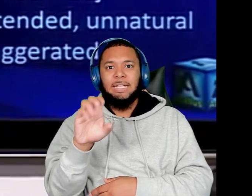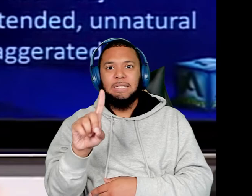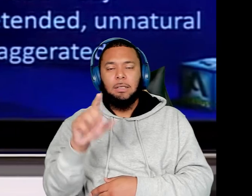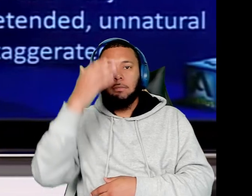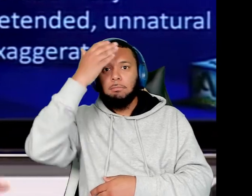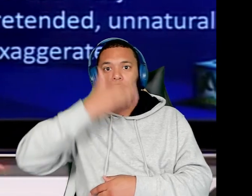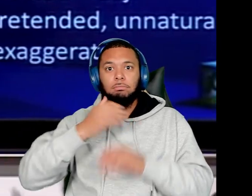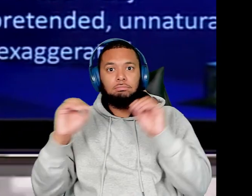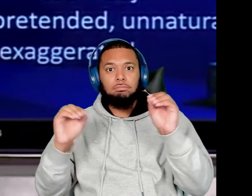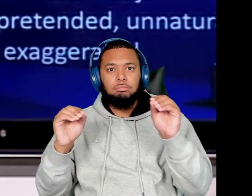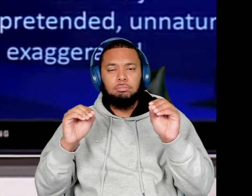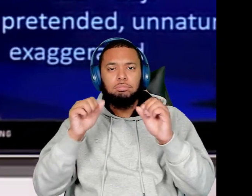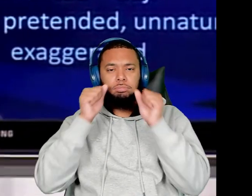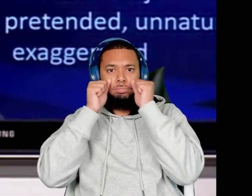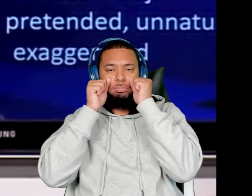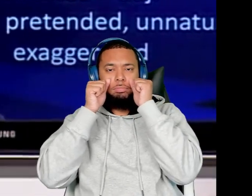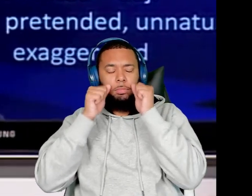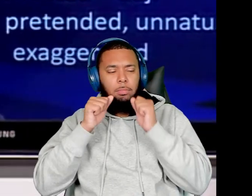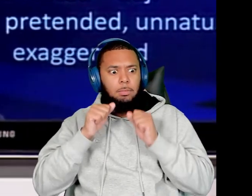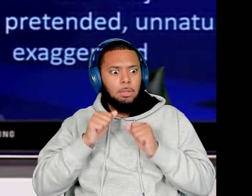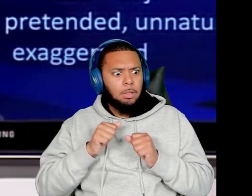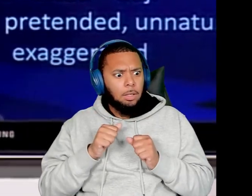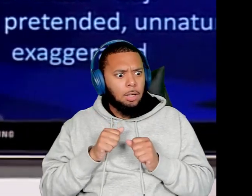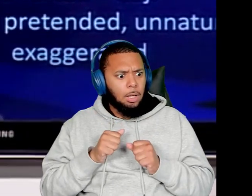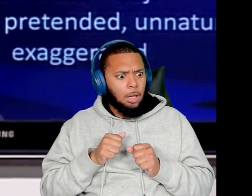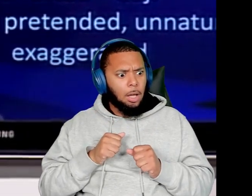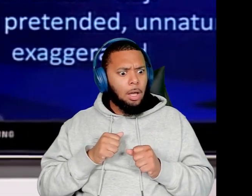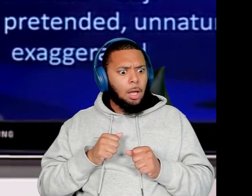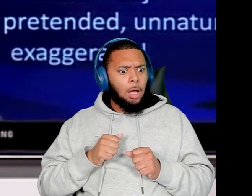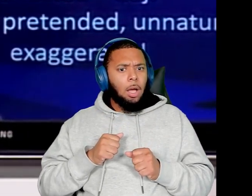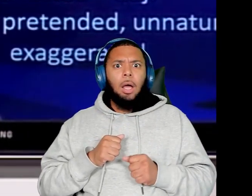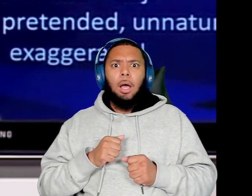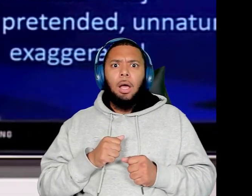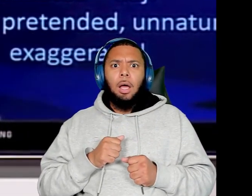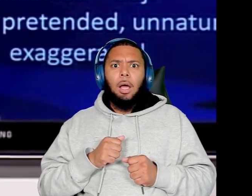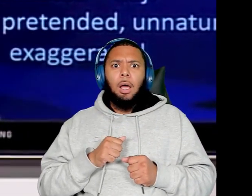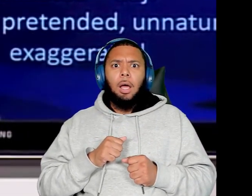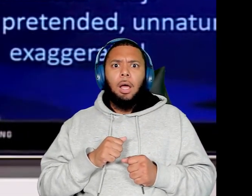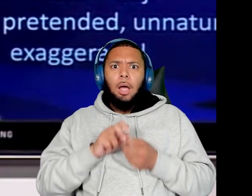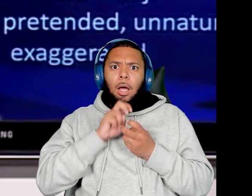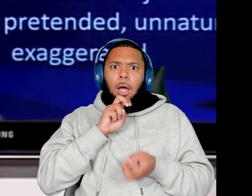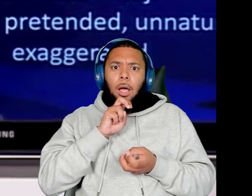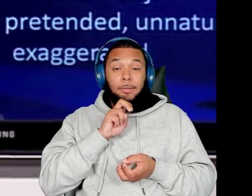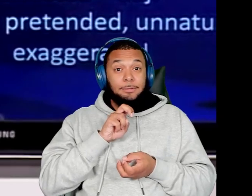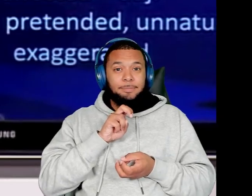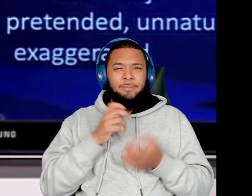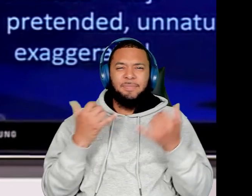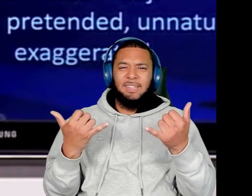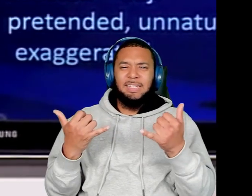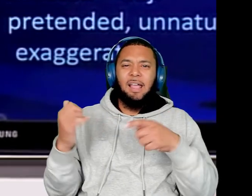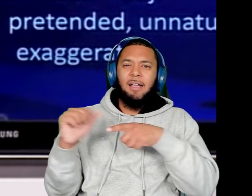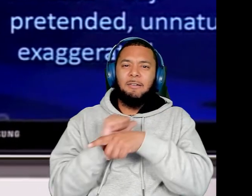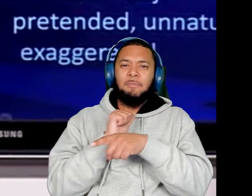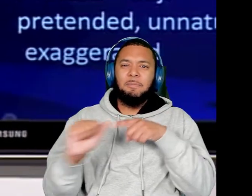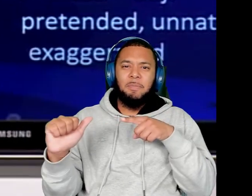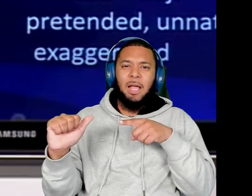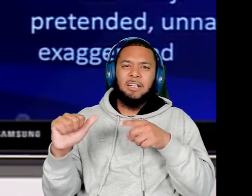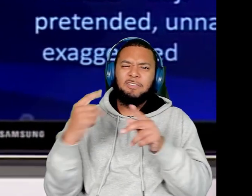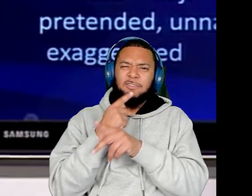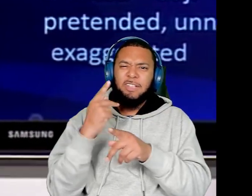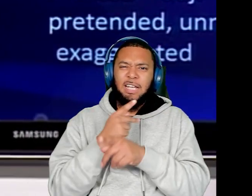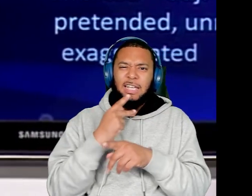shocked, surprised at this behavior. Let's do some work now finding